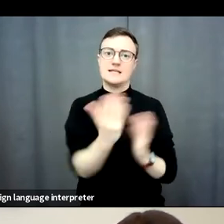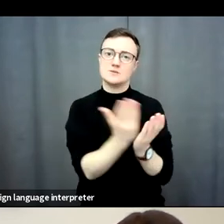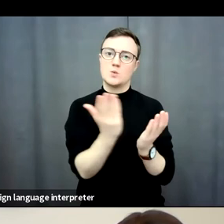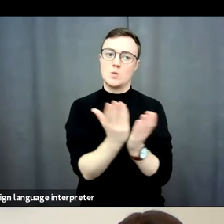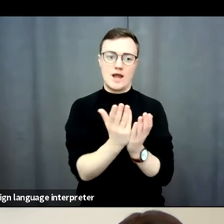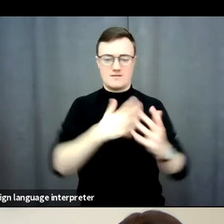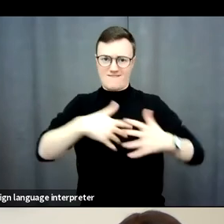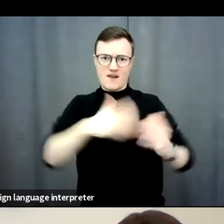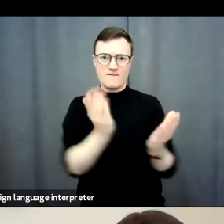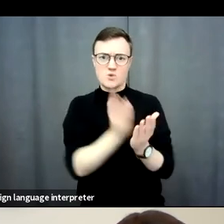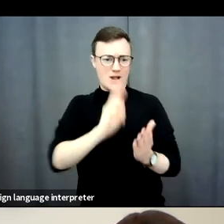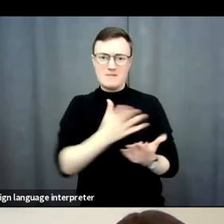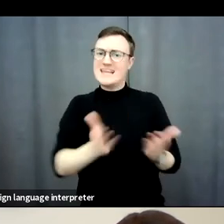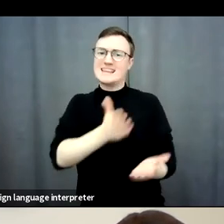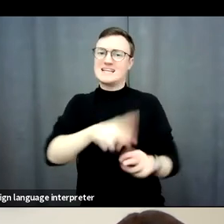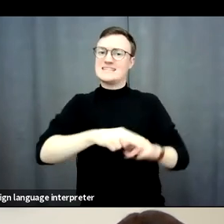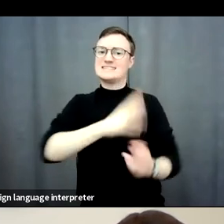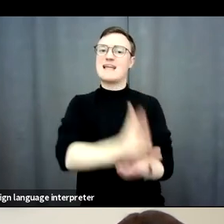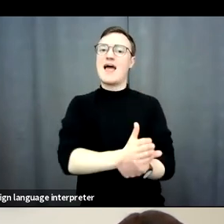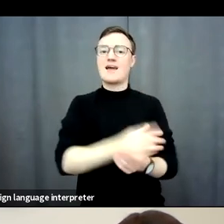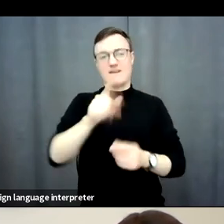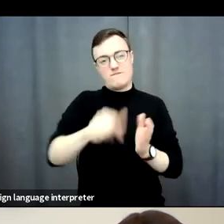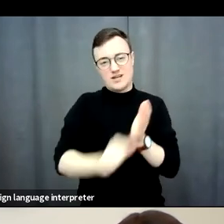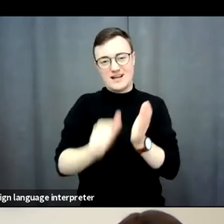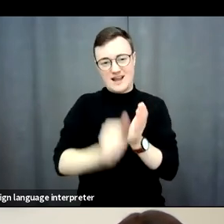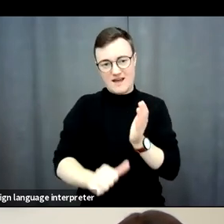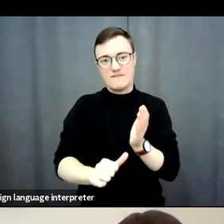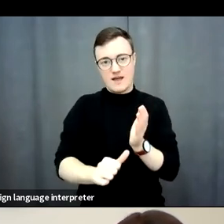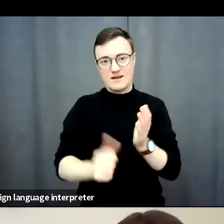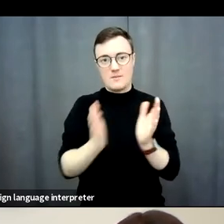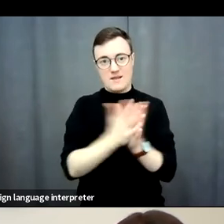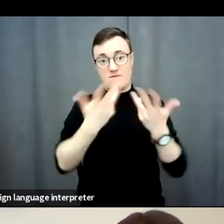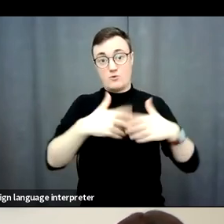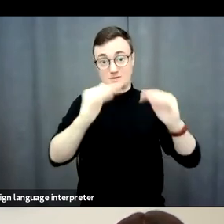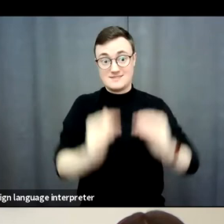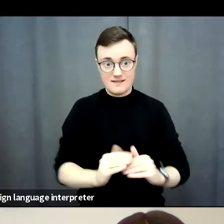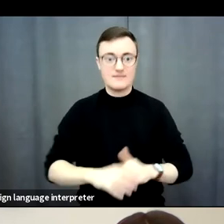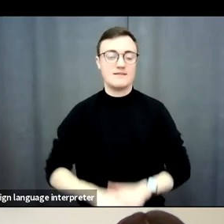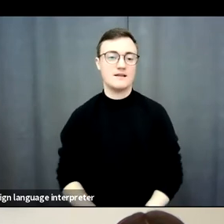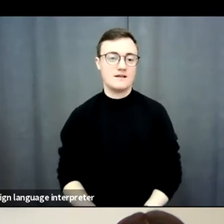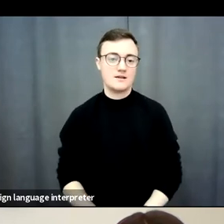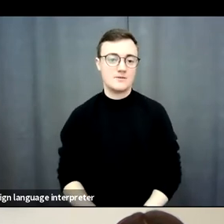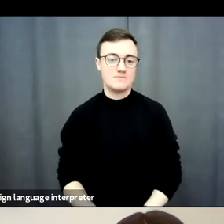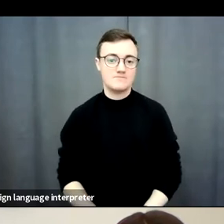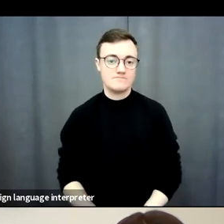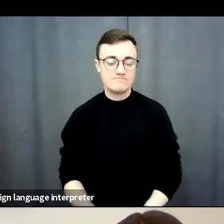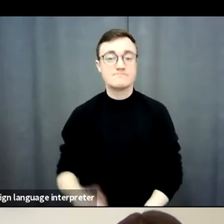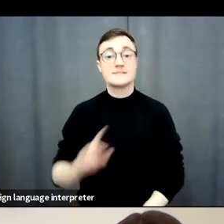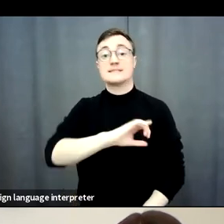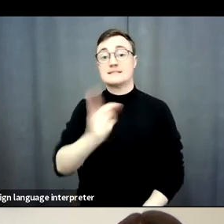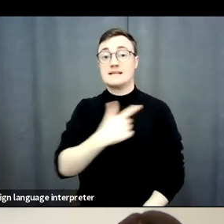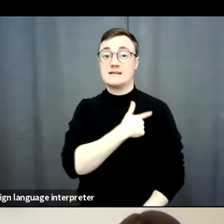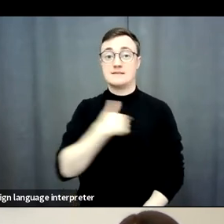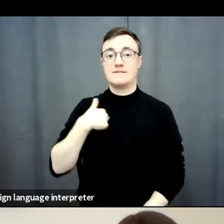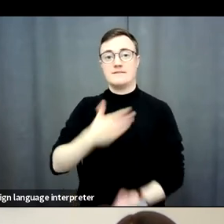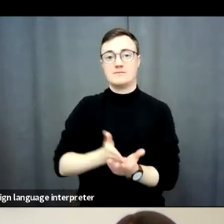in schools for students with disabilities. And then we